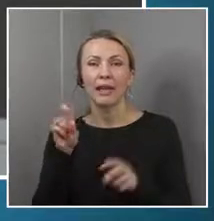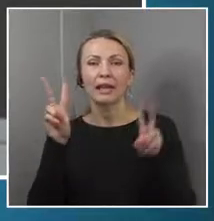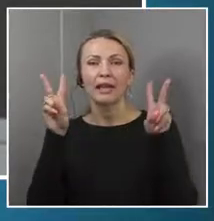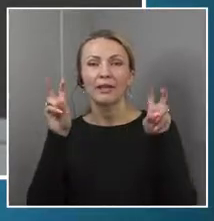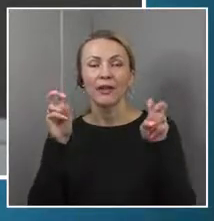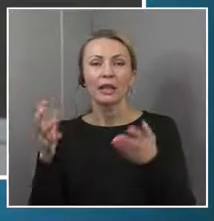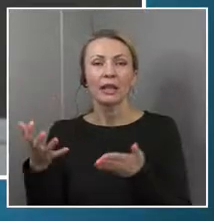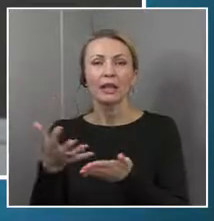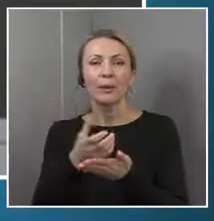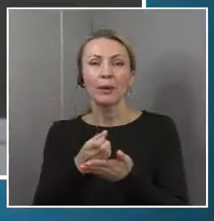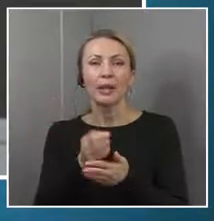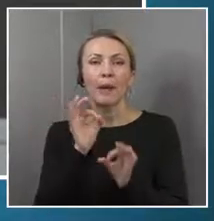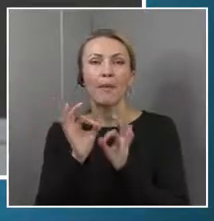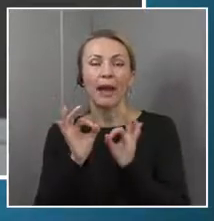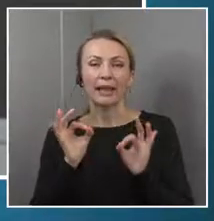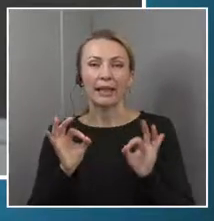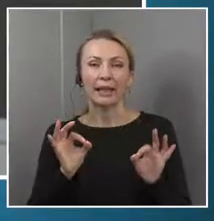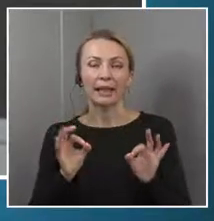worlds.